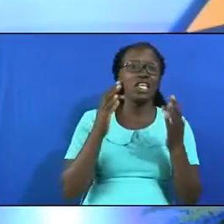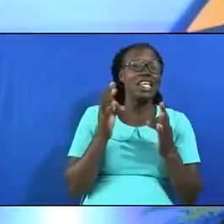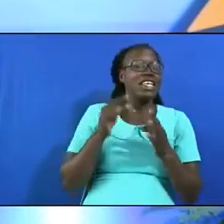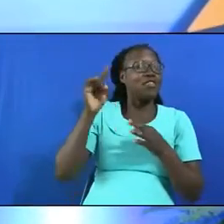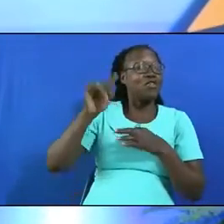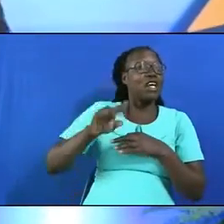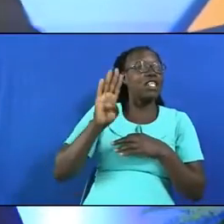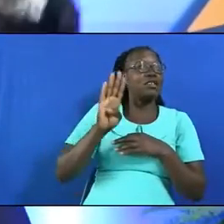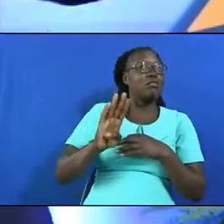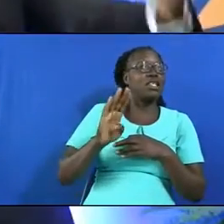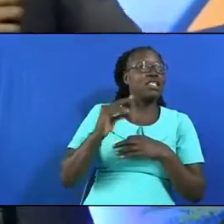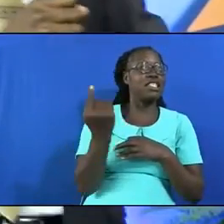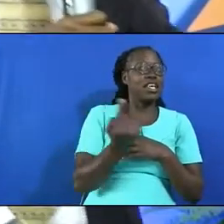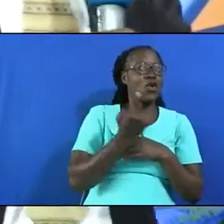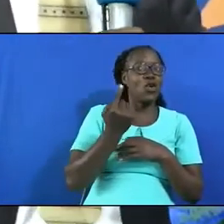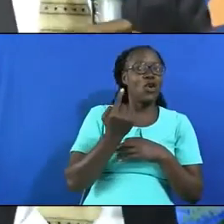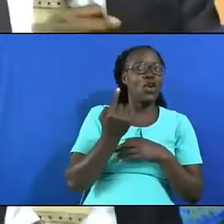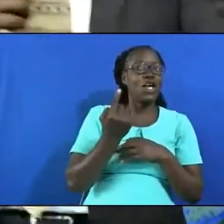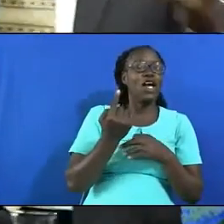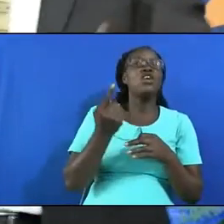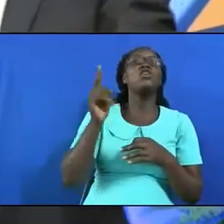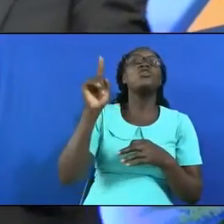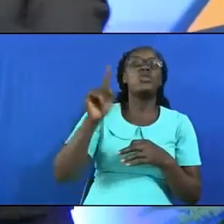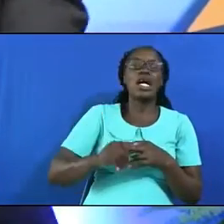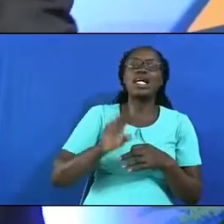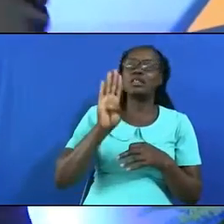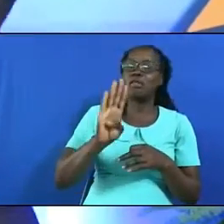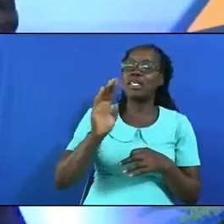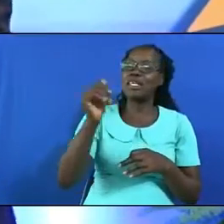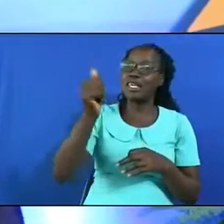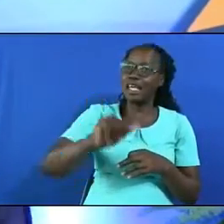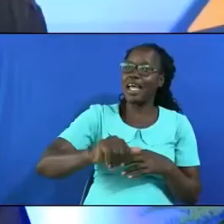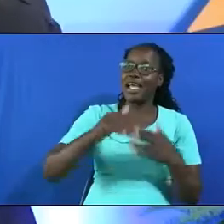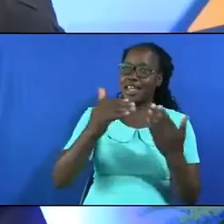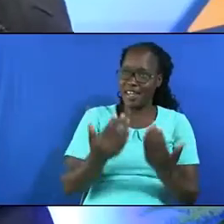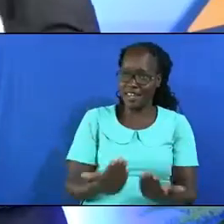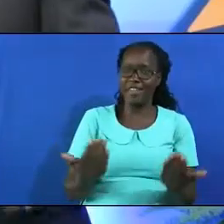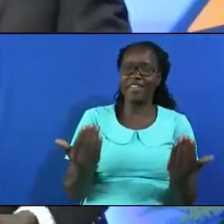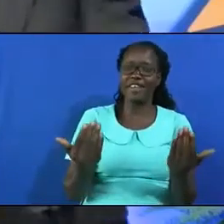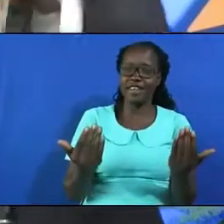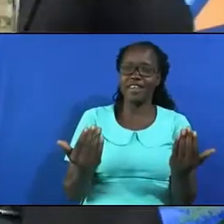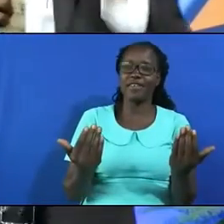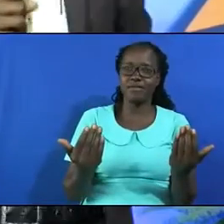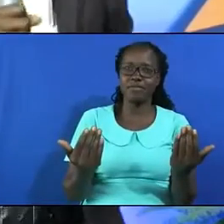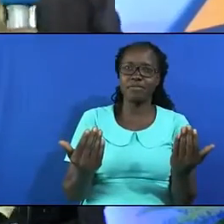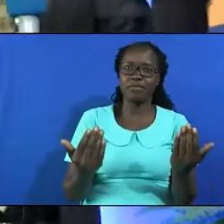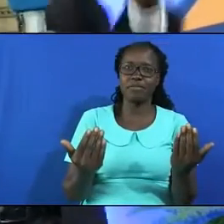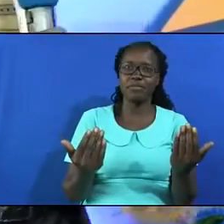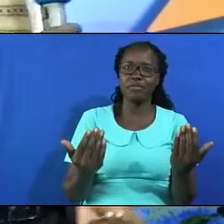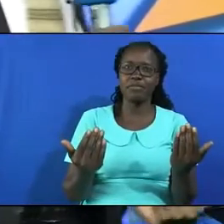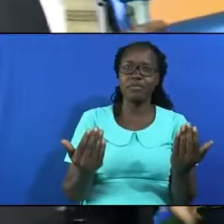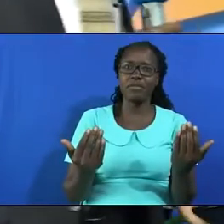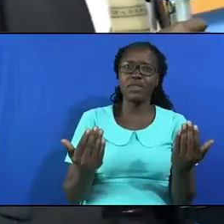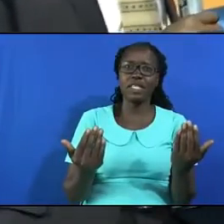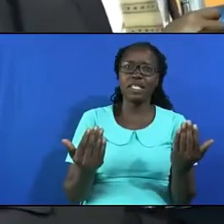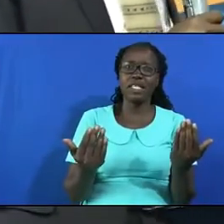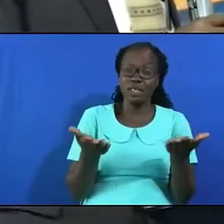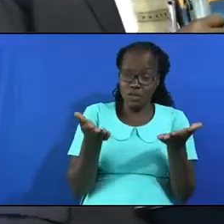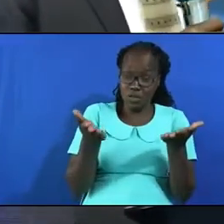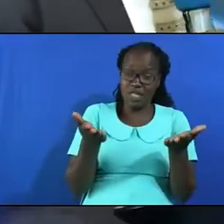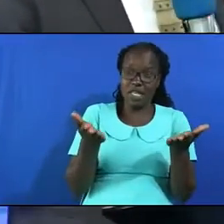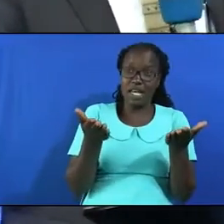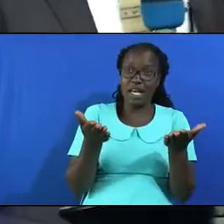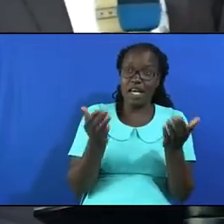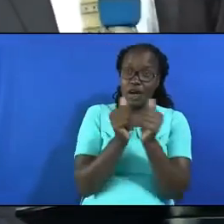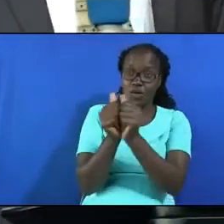you can't be single, you can't be what? Anything. That's where we are, friends.